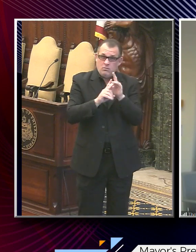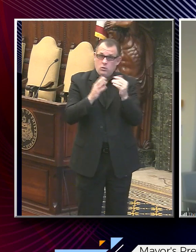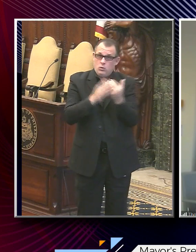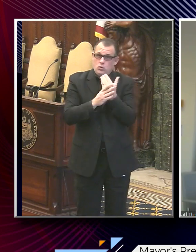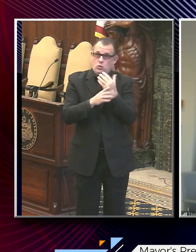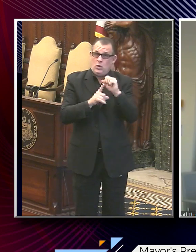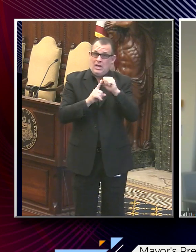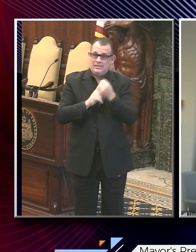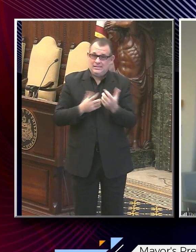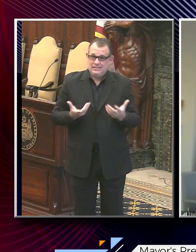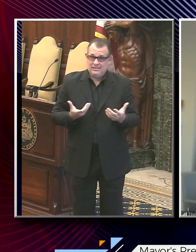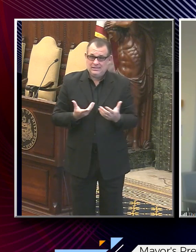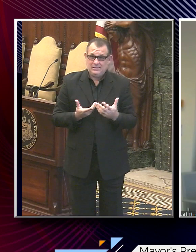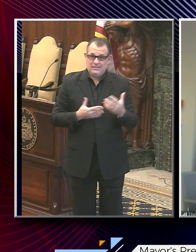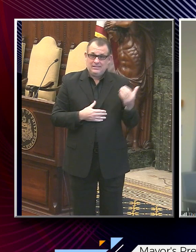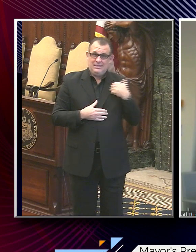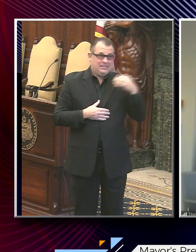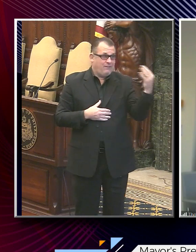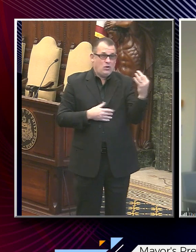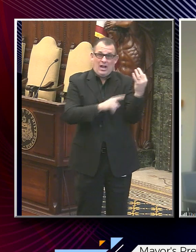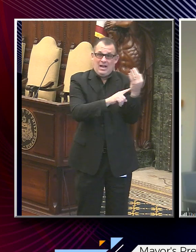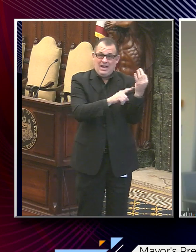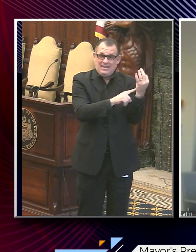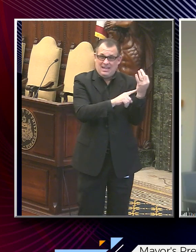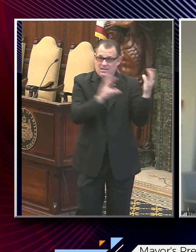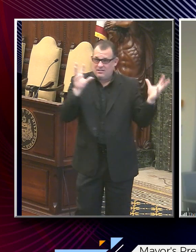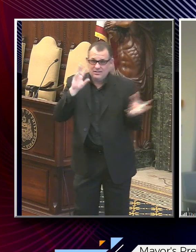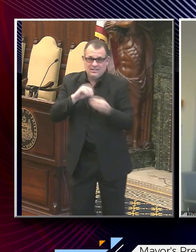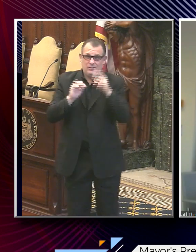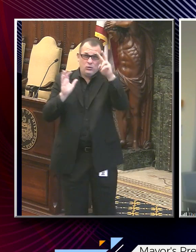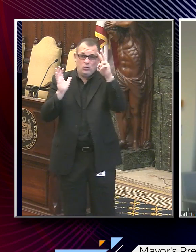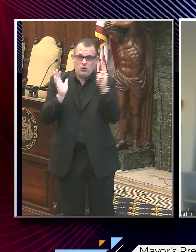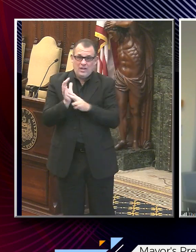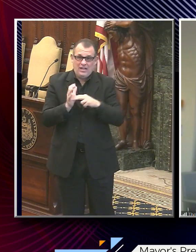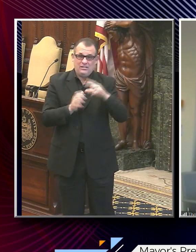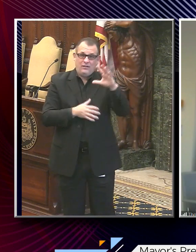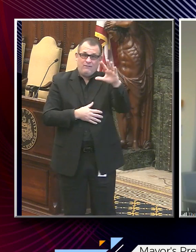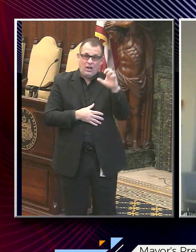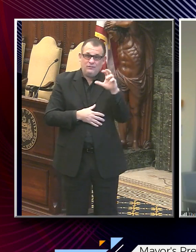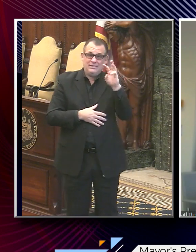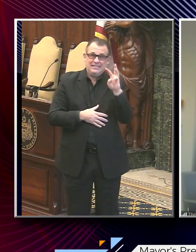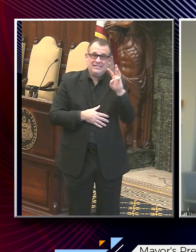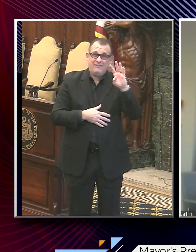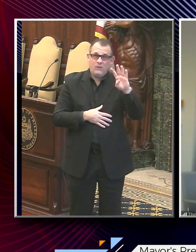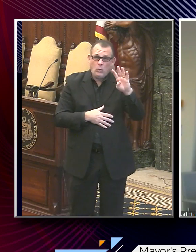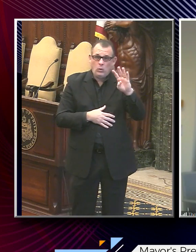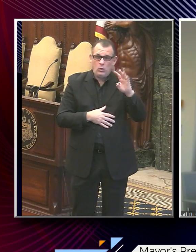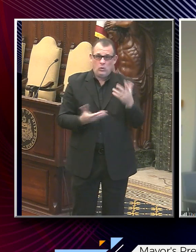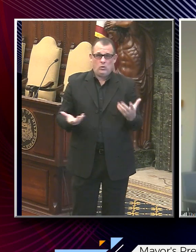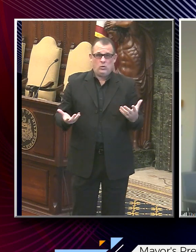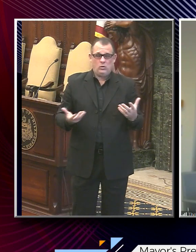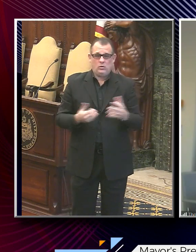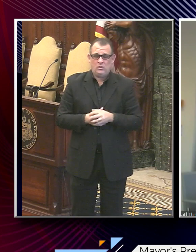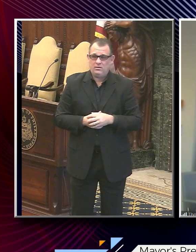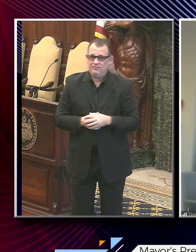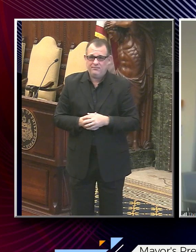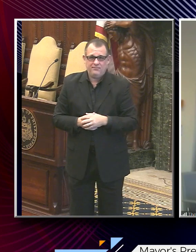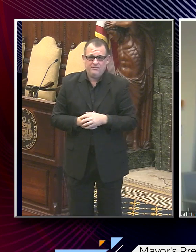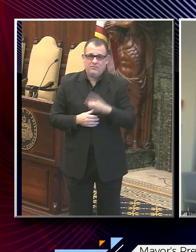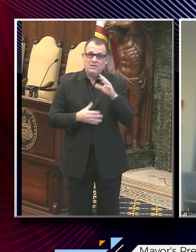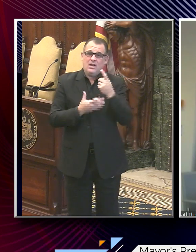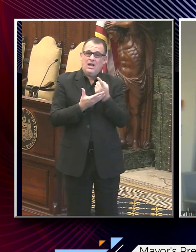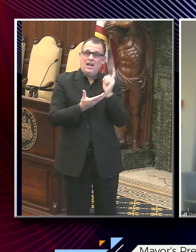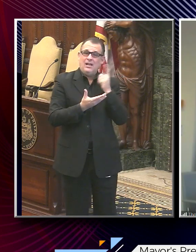residents. And since Friday, we've identified 2,564. Now, last week, by the date of sample collection, we